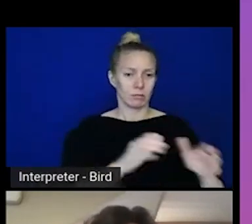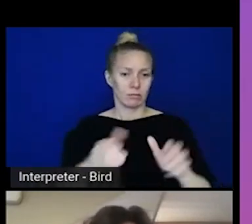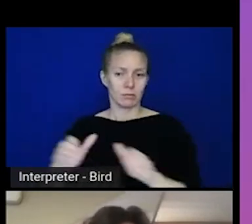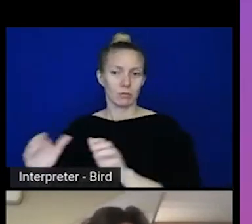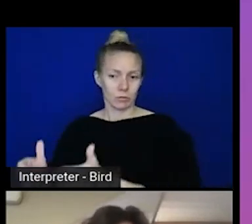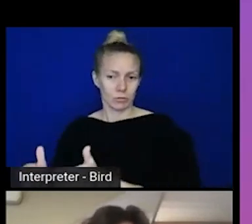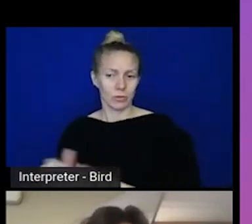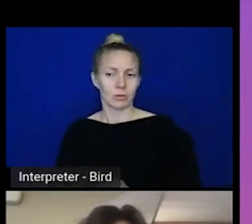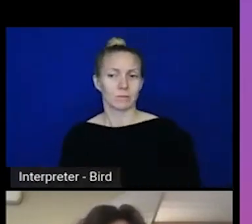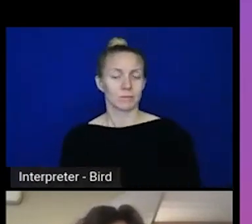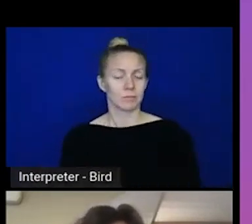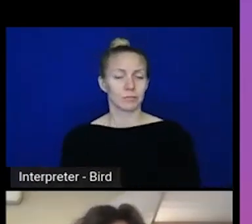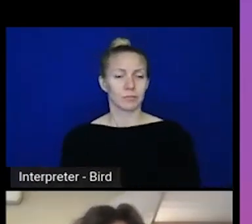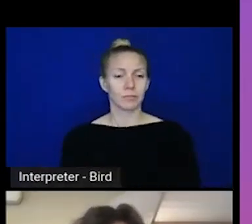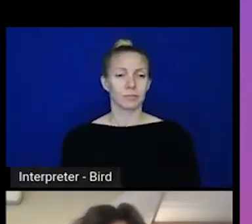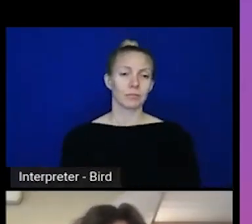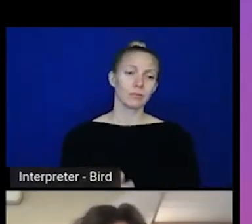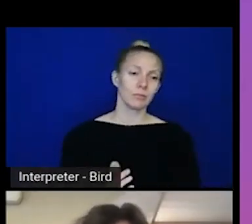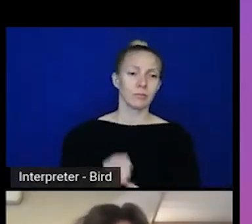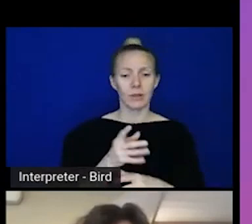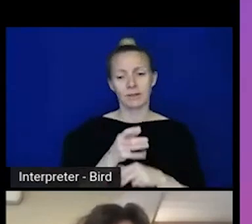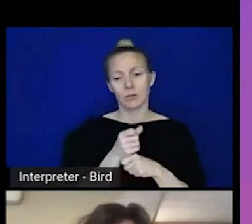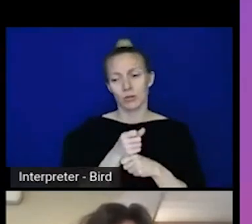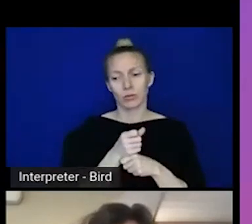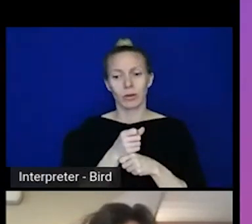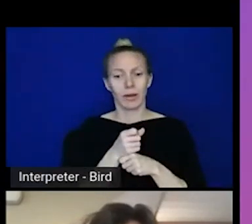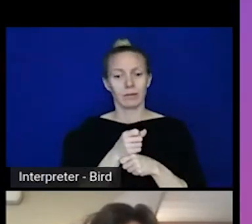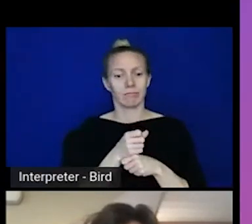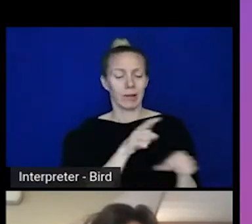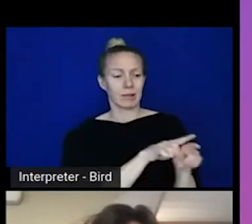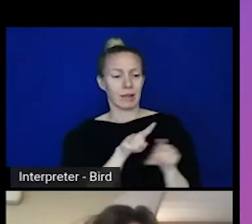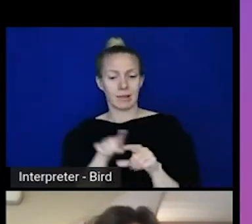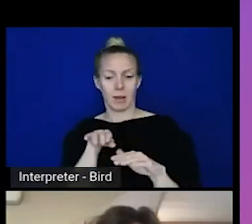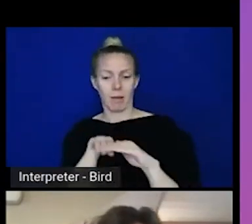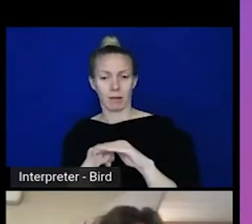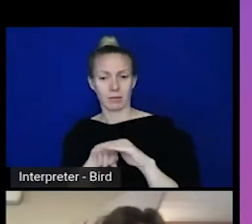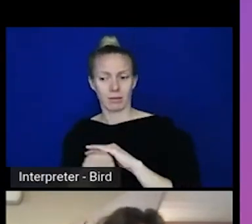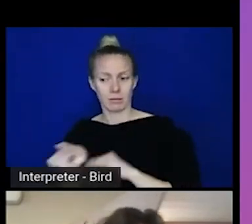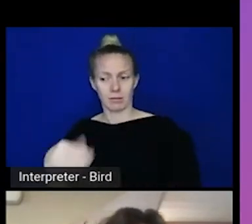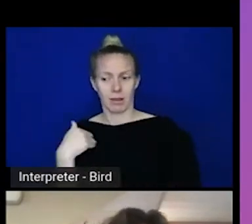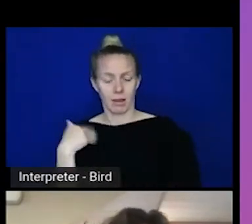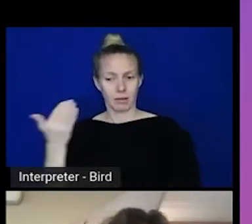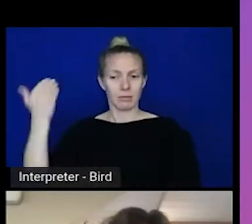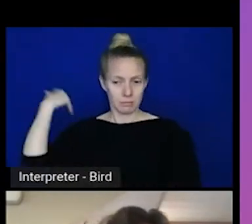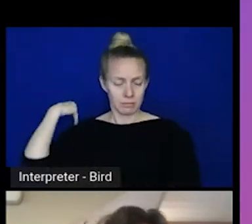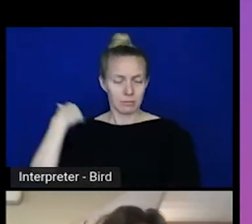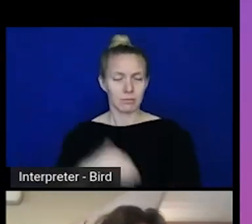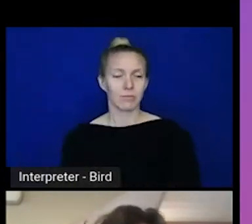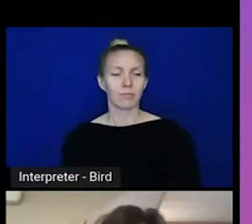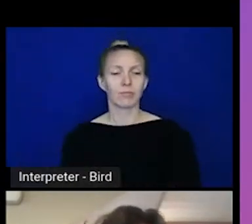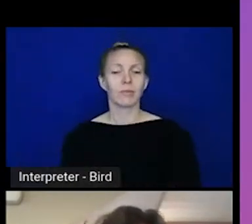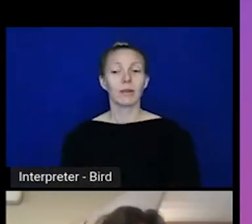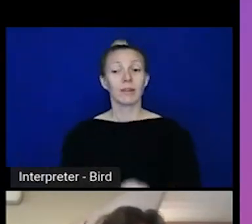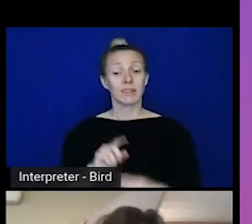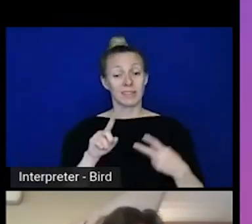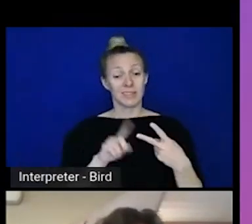to get the same access that they had in the first place. The next step was to add a flag to the